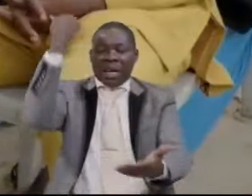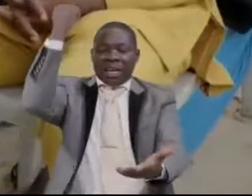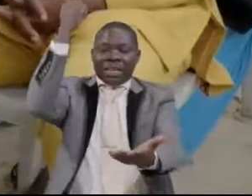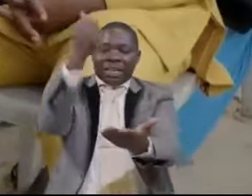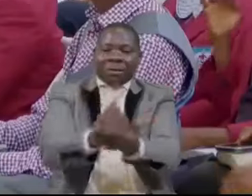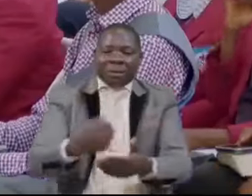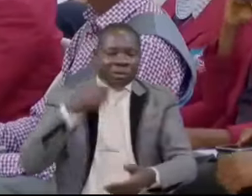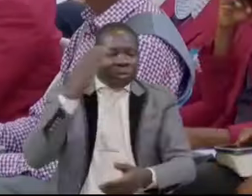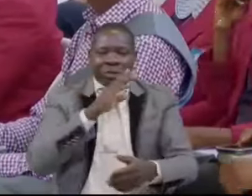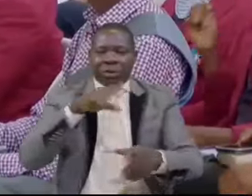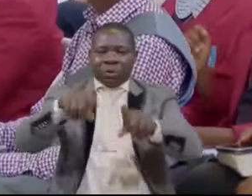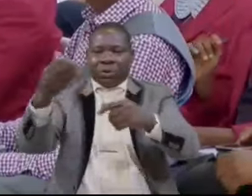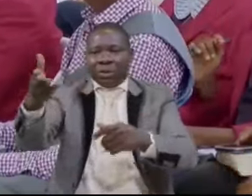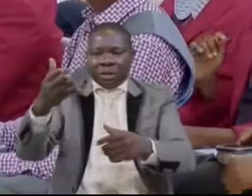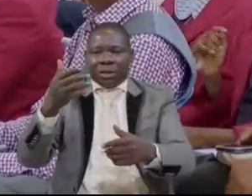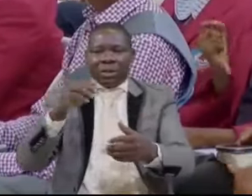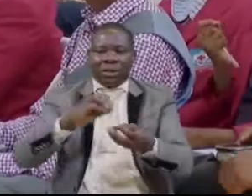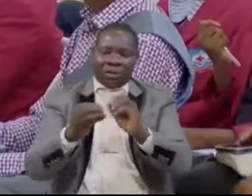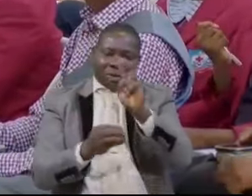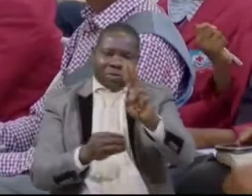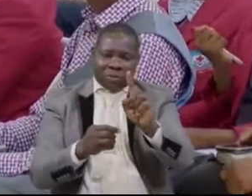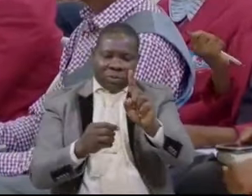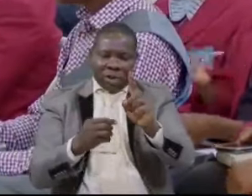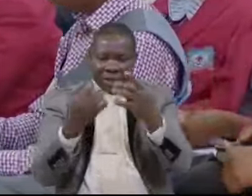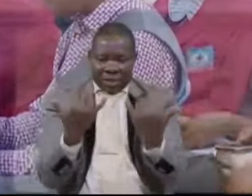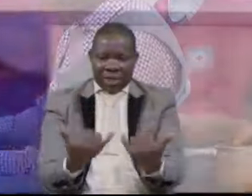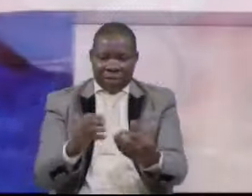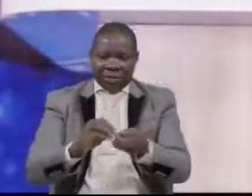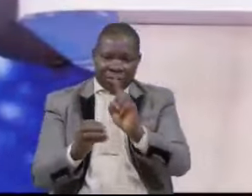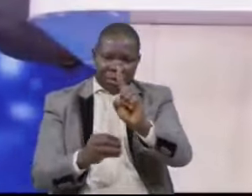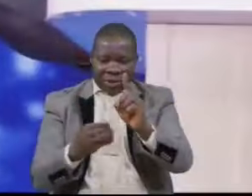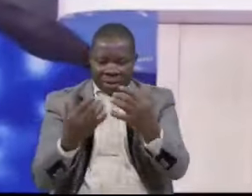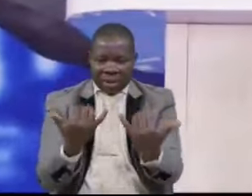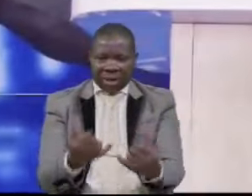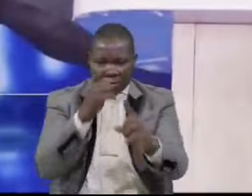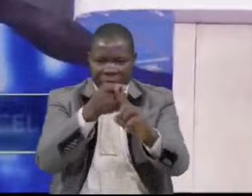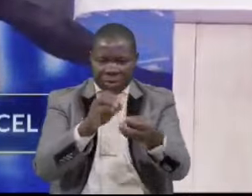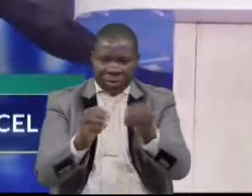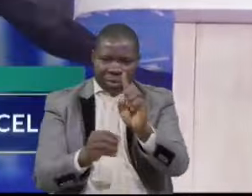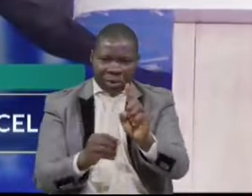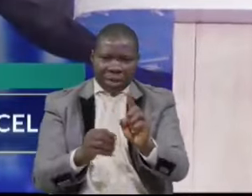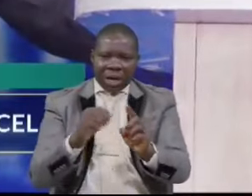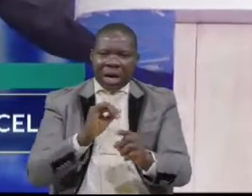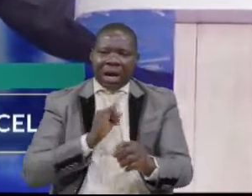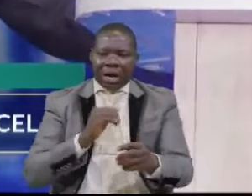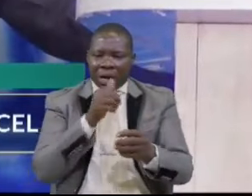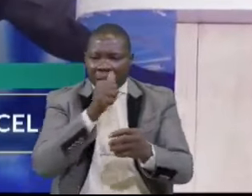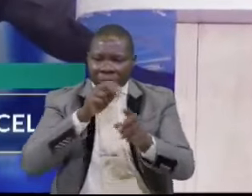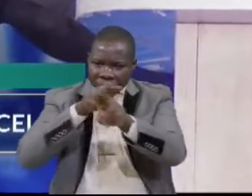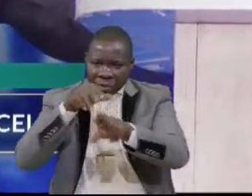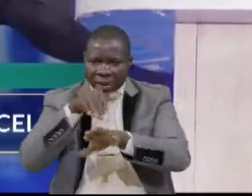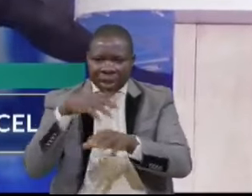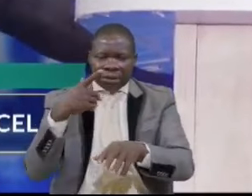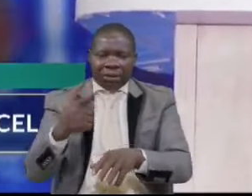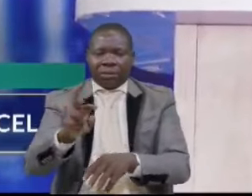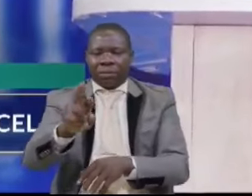We're looking at number one now. Number one, I'm looking at recharged and transformed